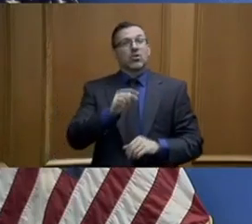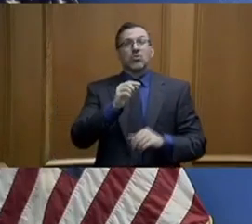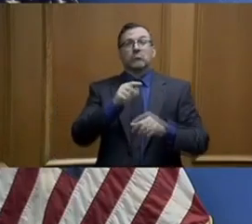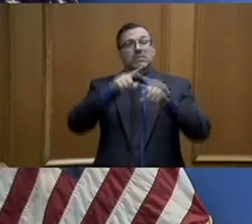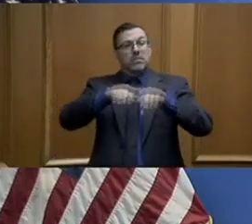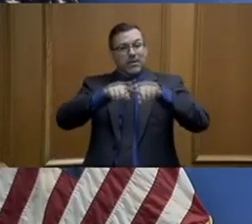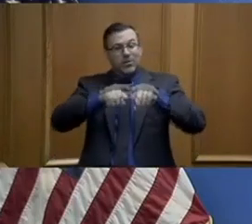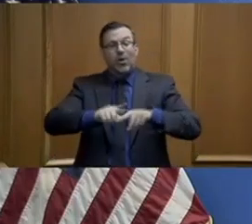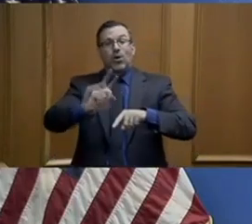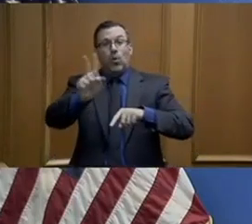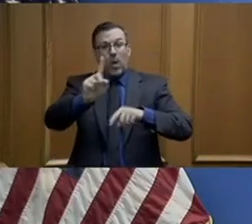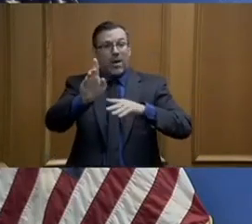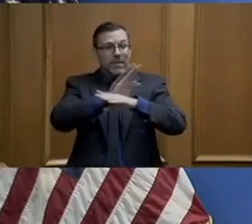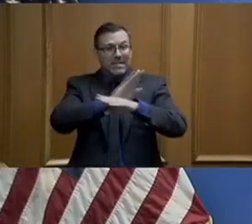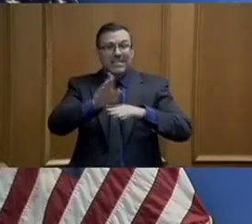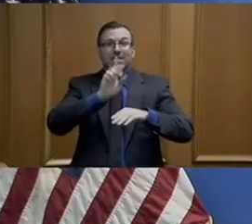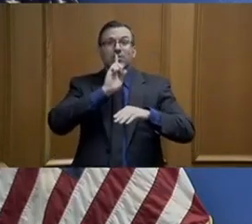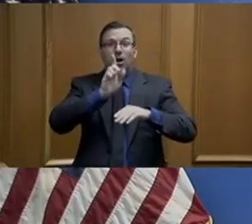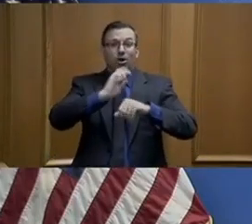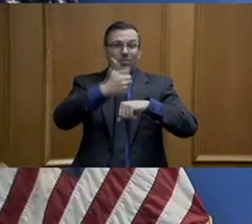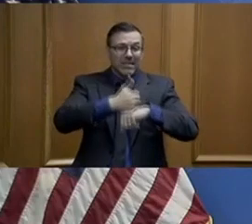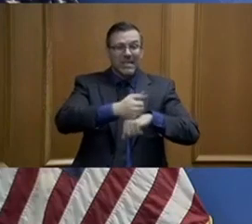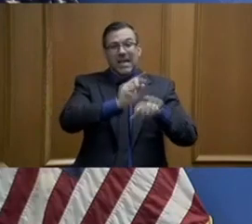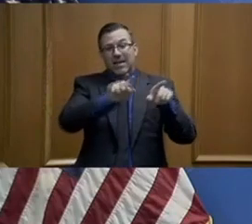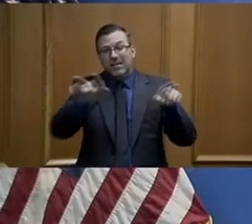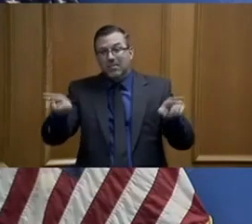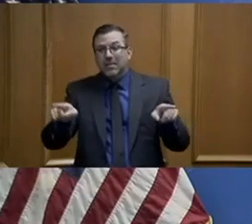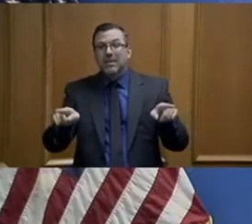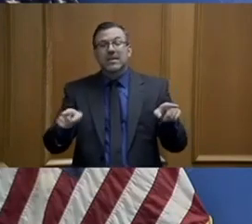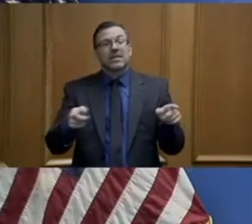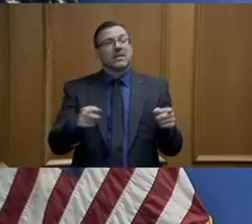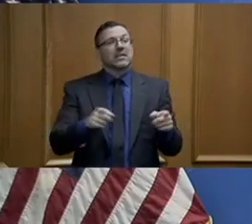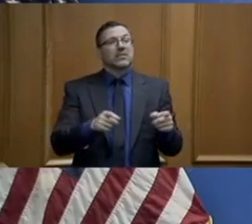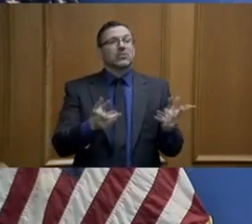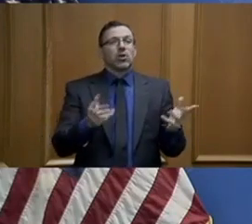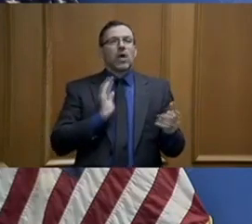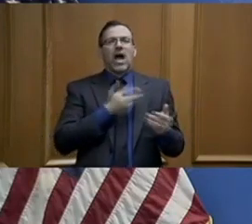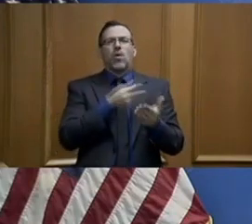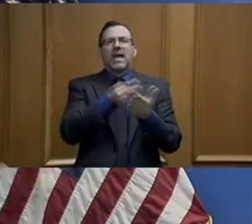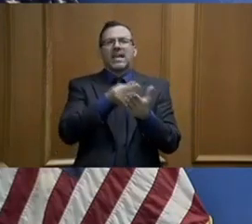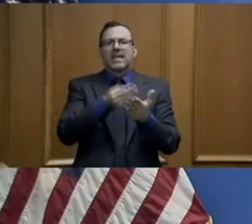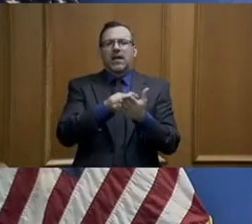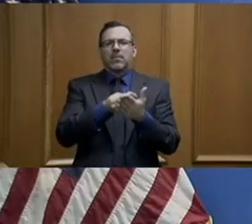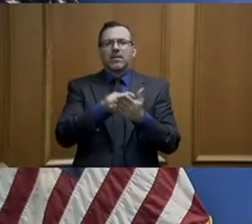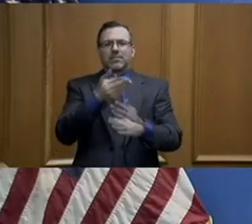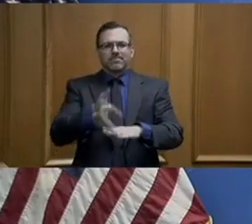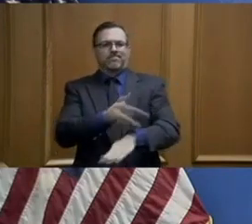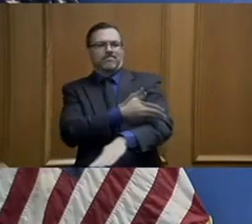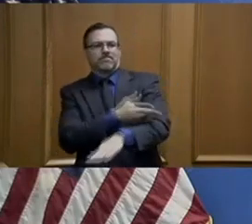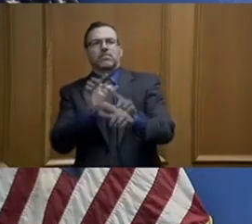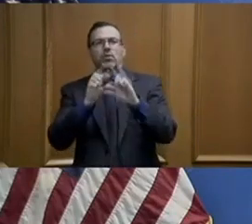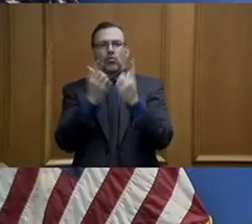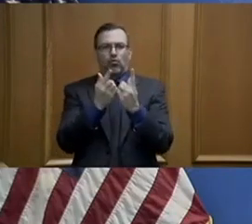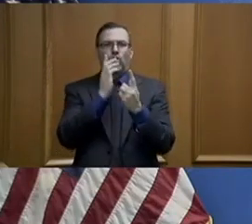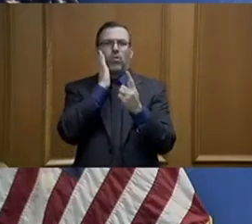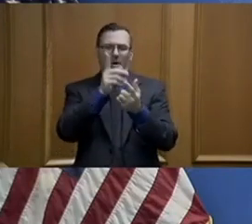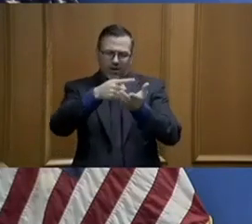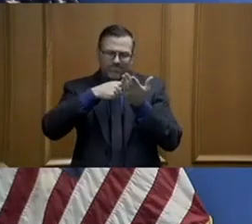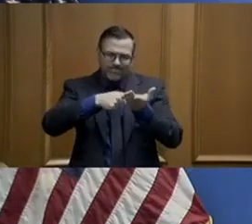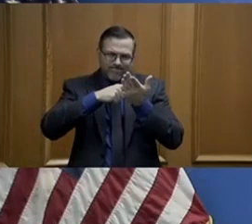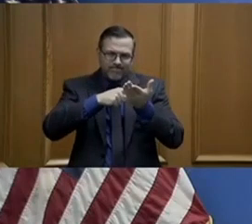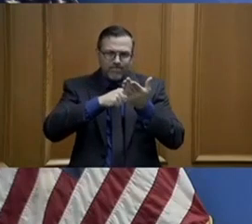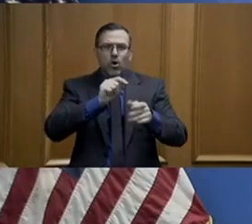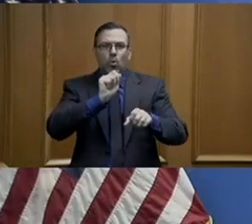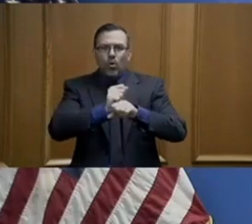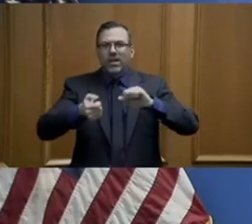geography, and those will all be things that our new Economic Recovery Group will help advise in conjunction with our Unified